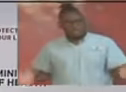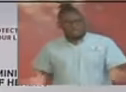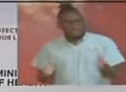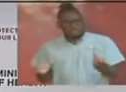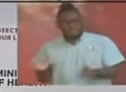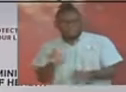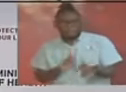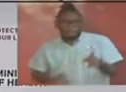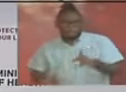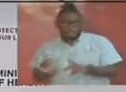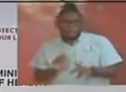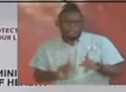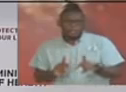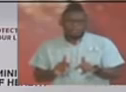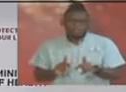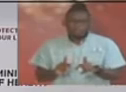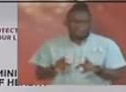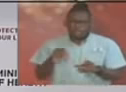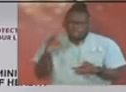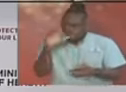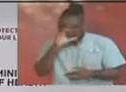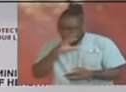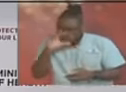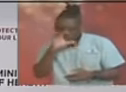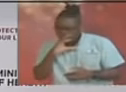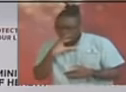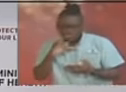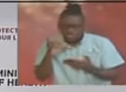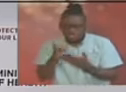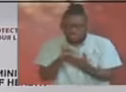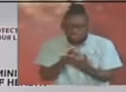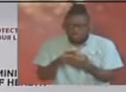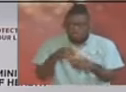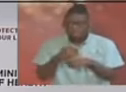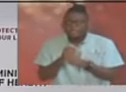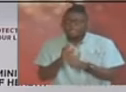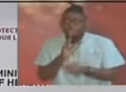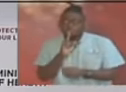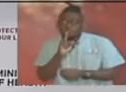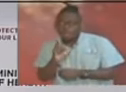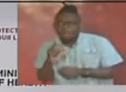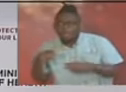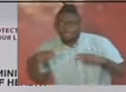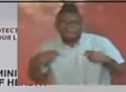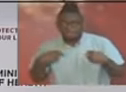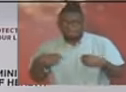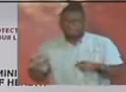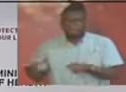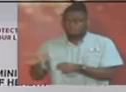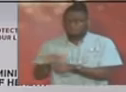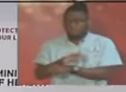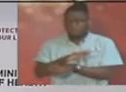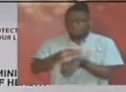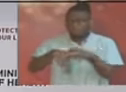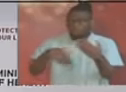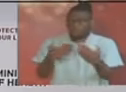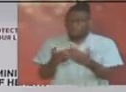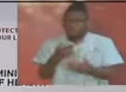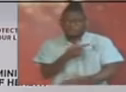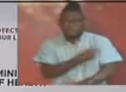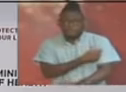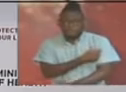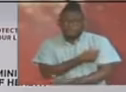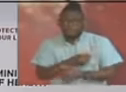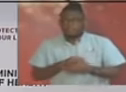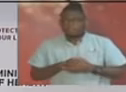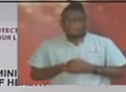own documentation and ensure that you and your loved ones are sufficiently vaccinated against COVID-19. We go